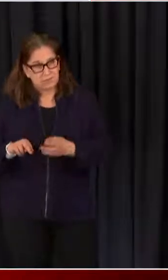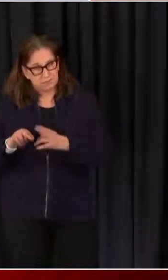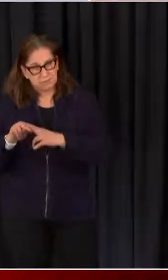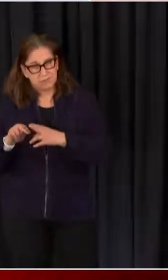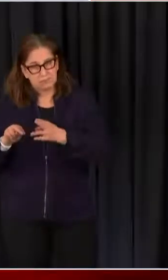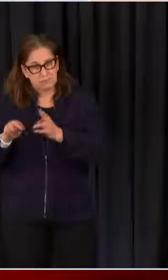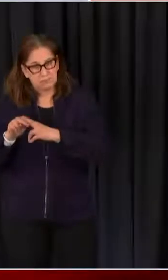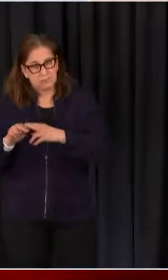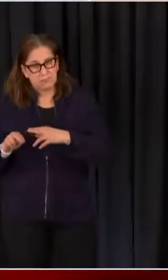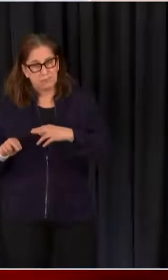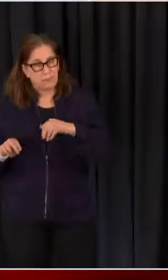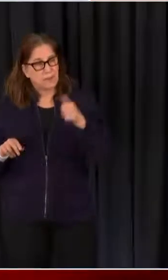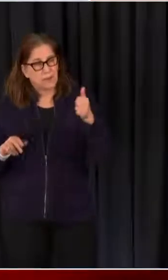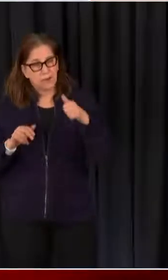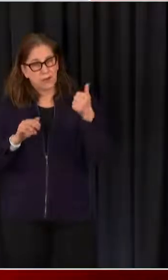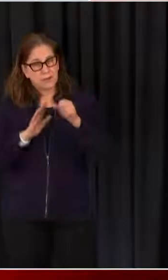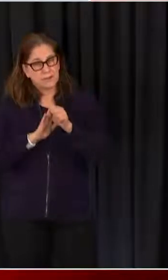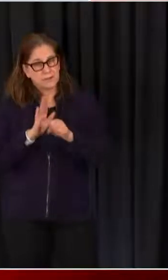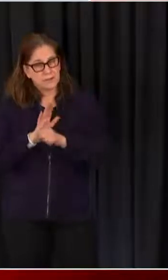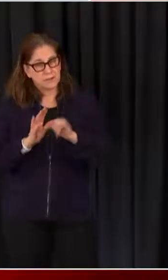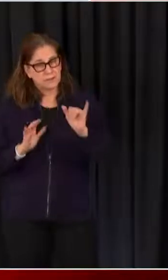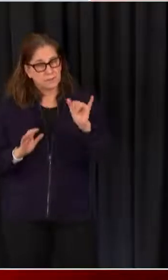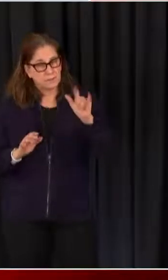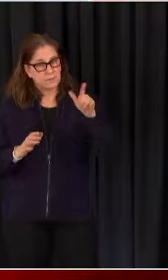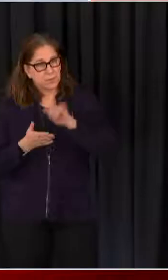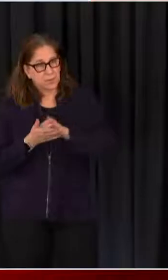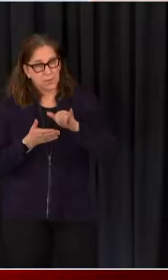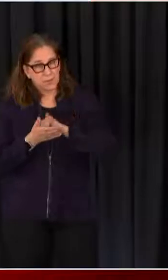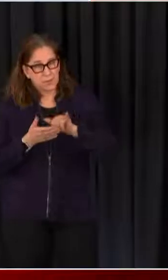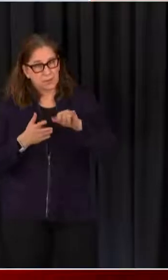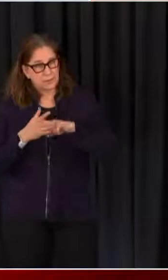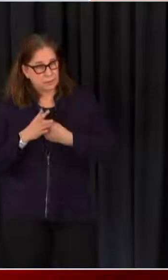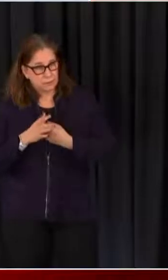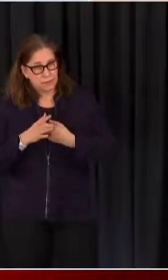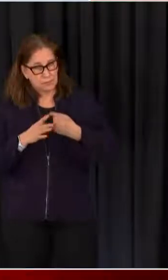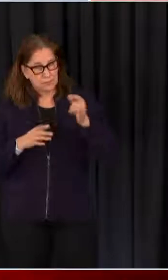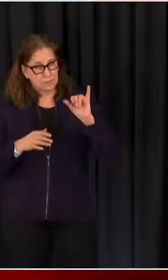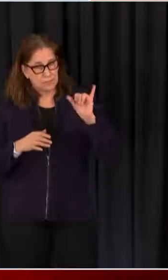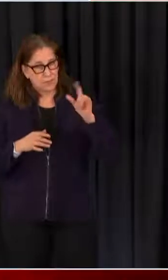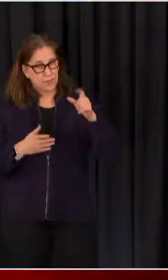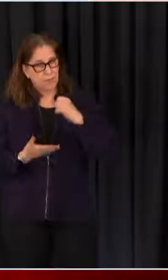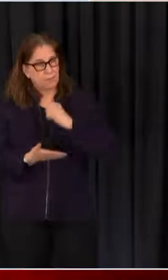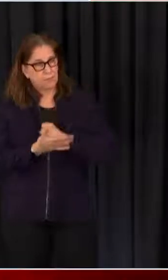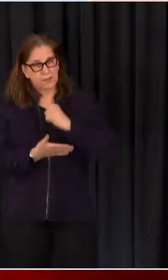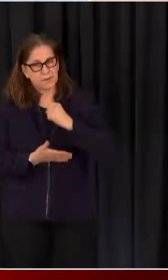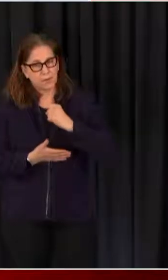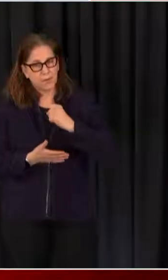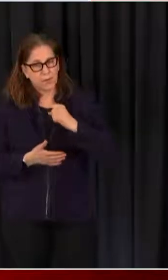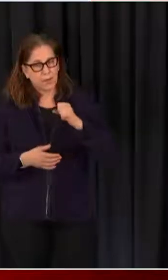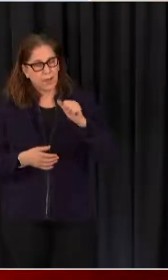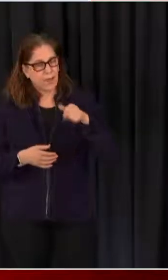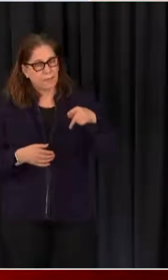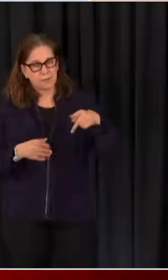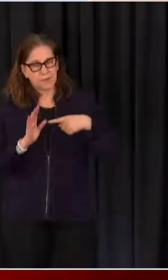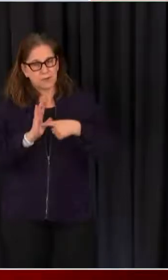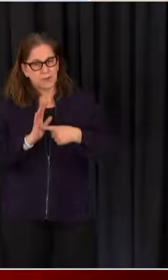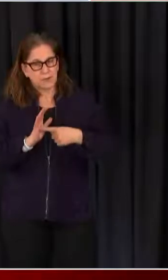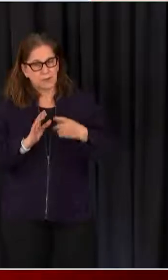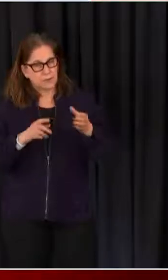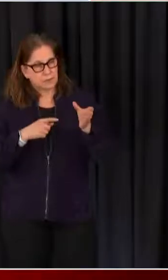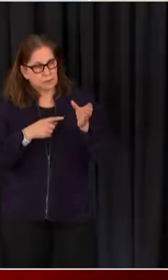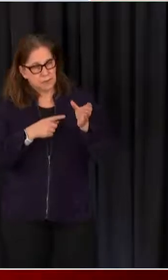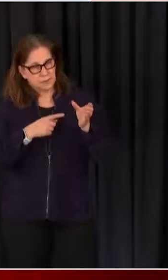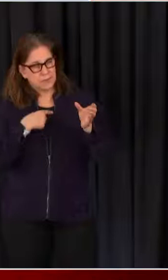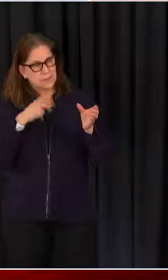number of other states, I think including New York, have started testing out vaccine passport apps where people can maybe show on their phone that they've